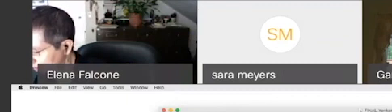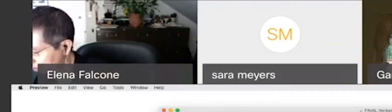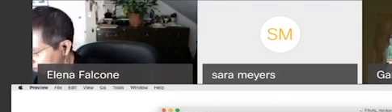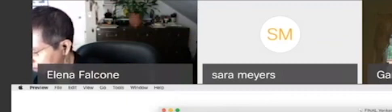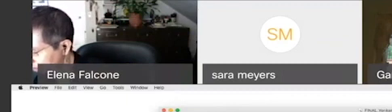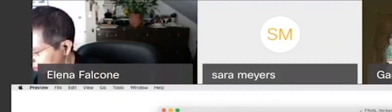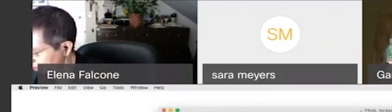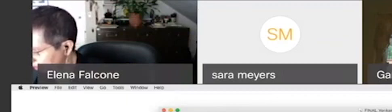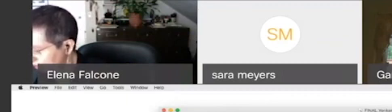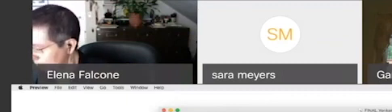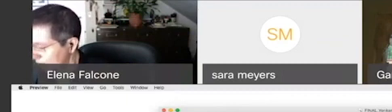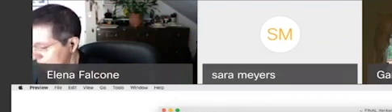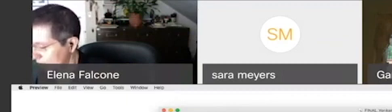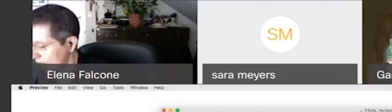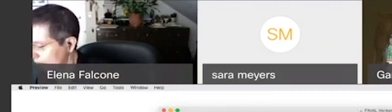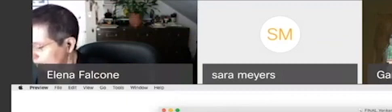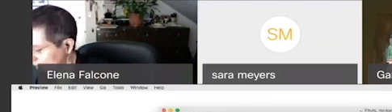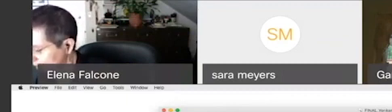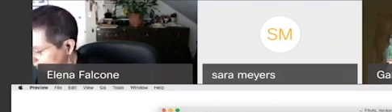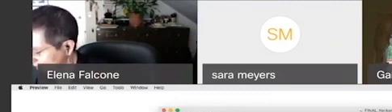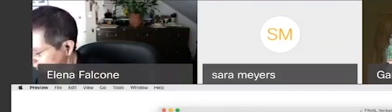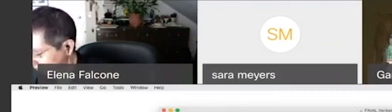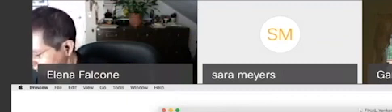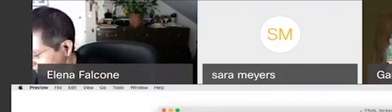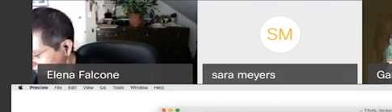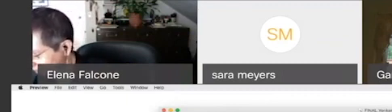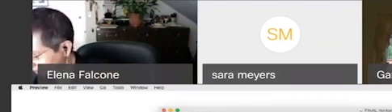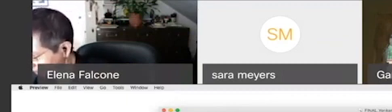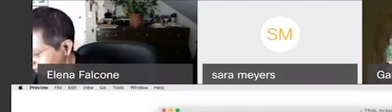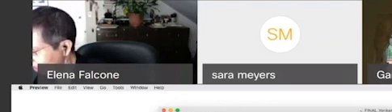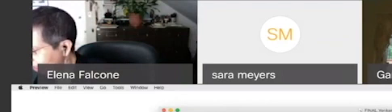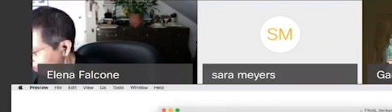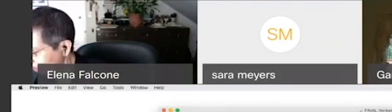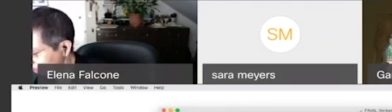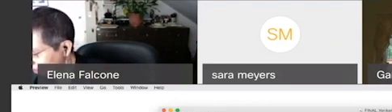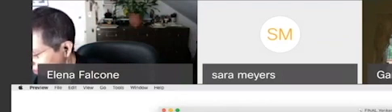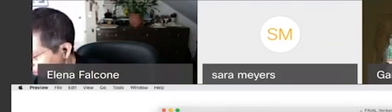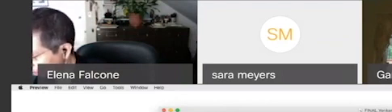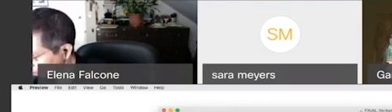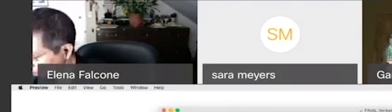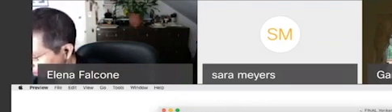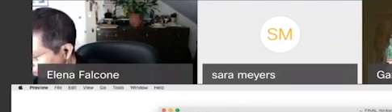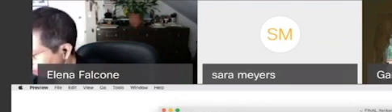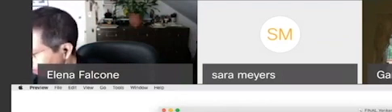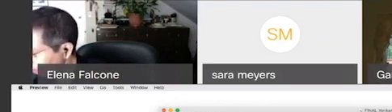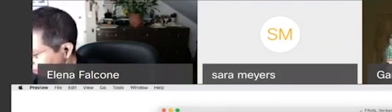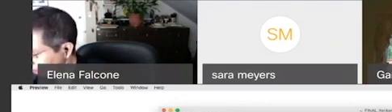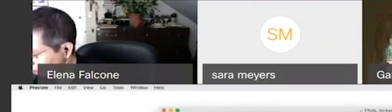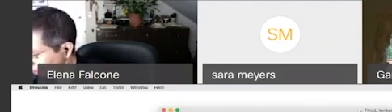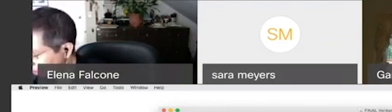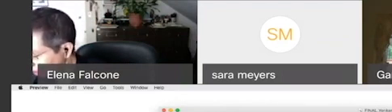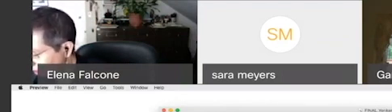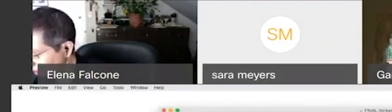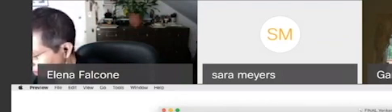needed. As it stands, remember I said that this starts, the new